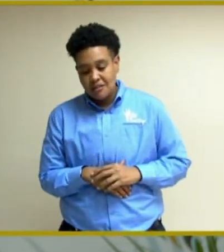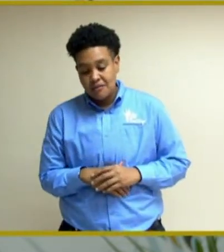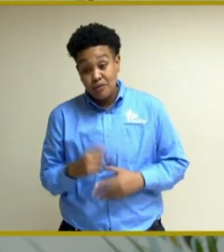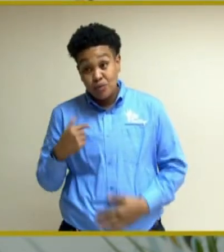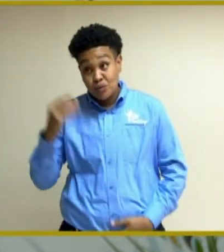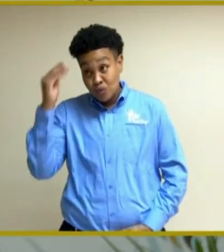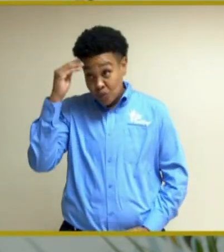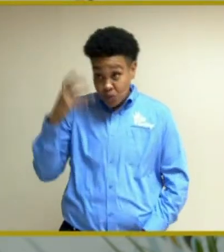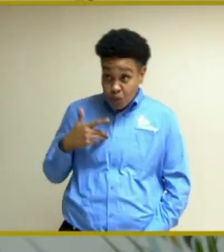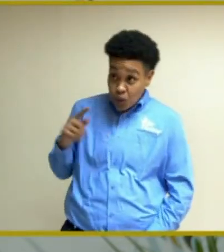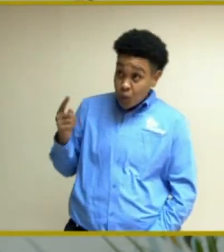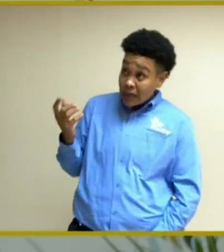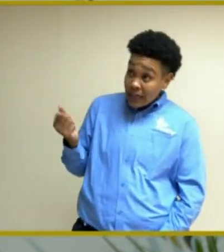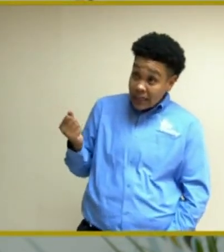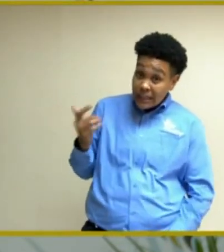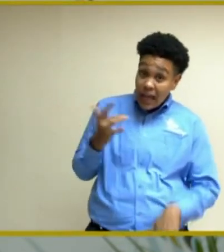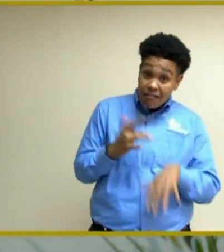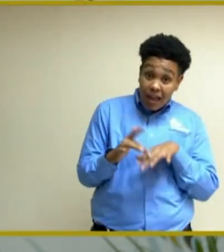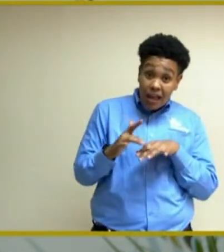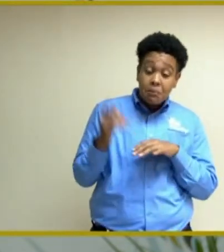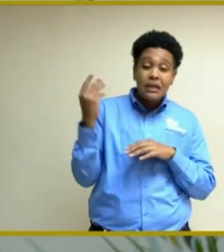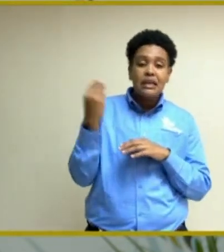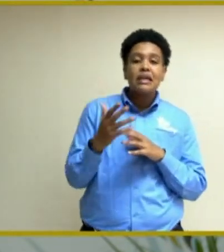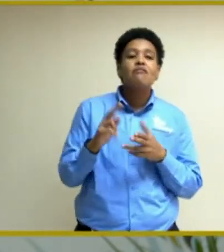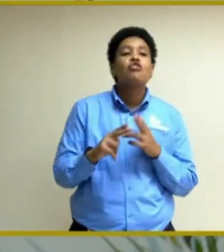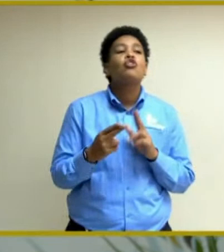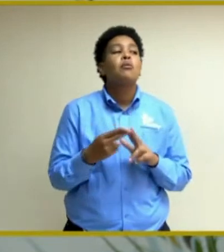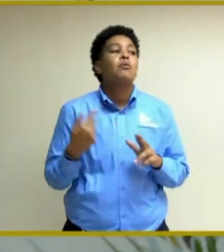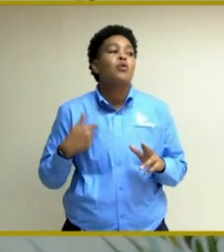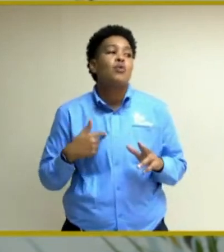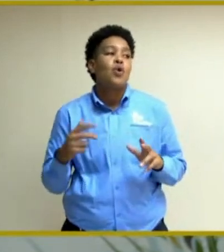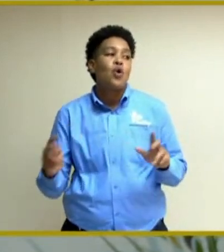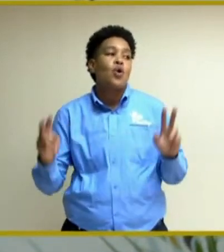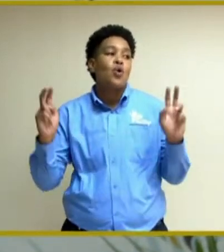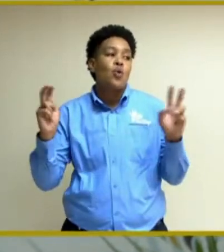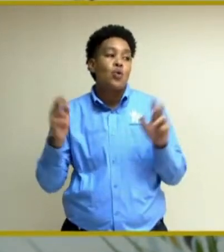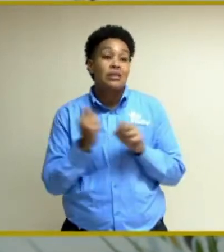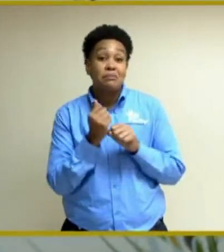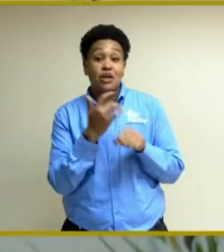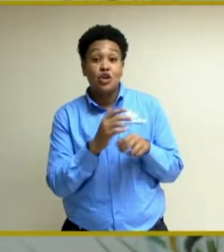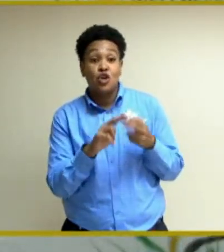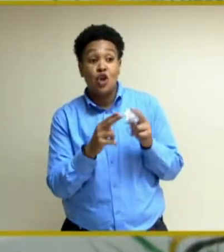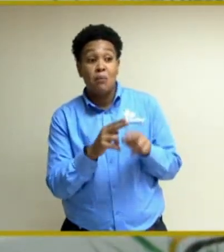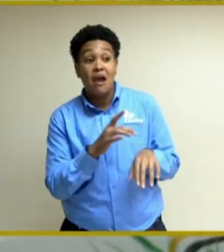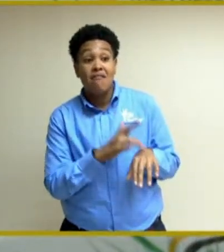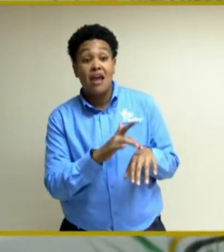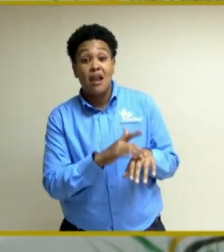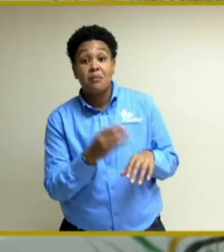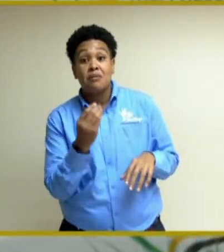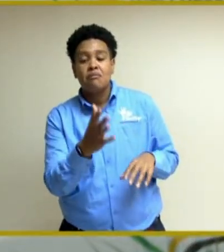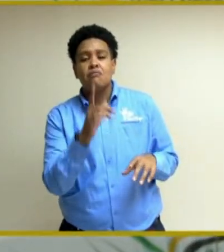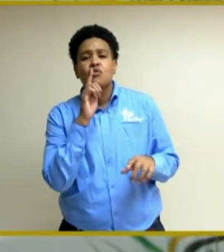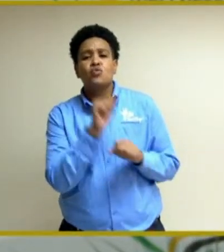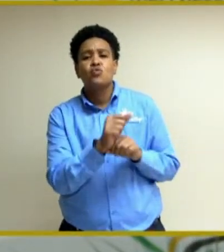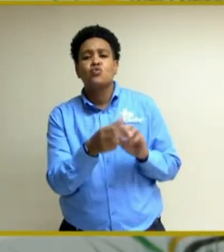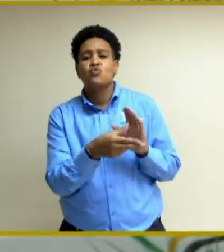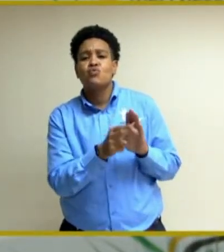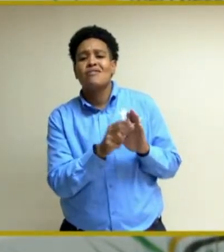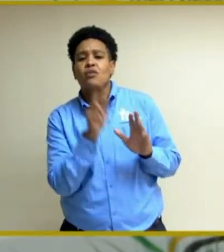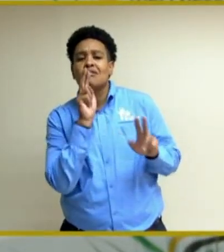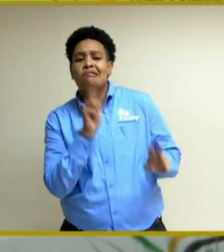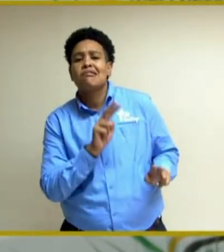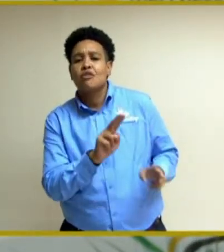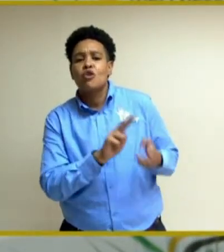the vaccines are available. We're given numbers. We quote and make those numbers available. The truth is we have had a revision of those